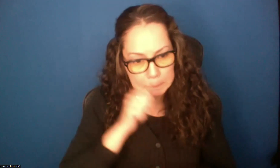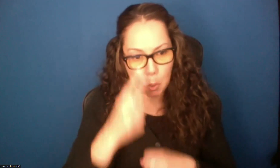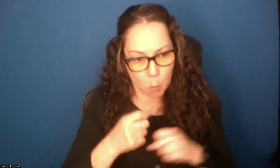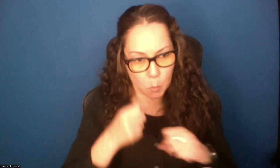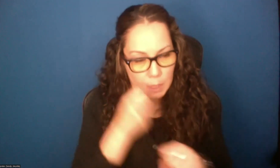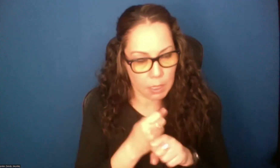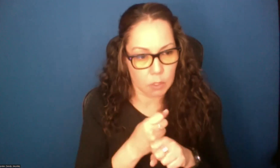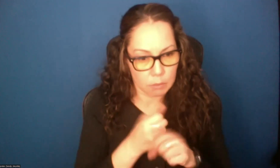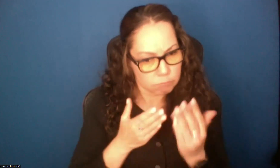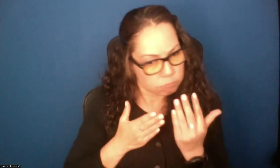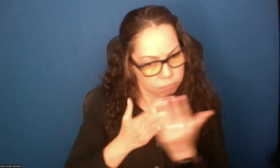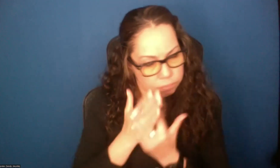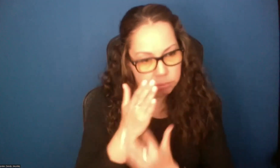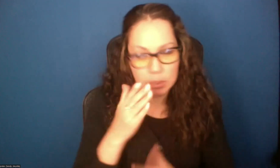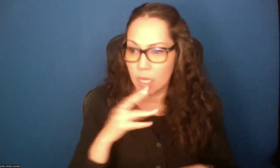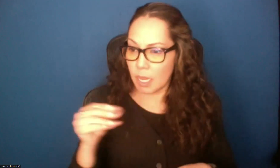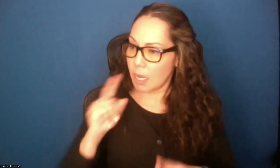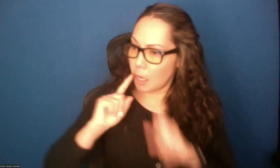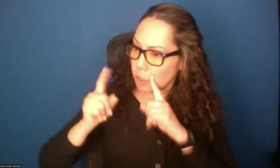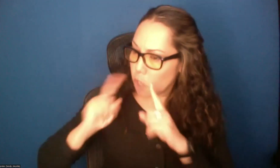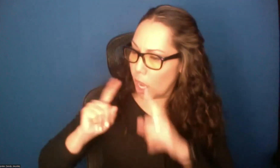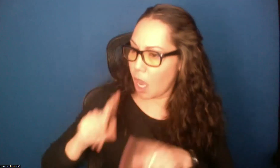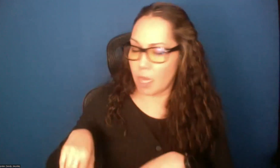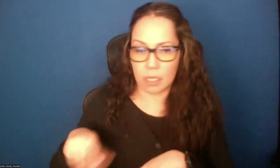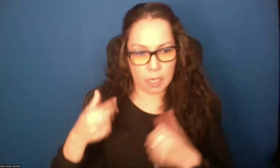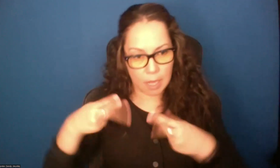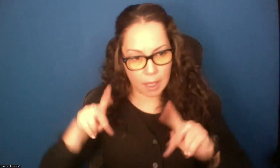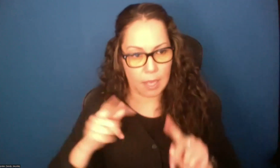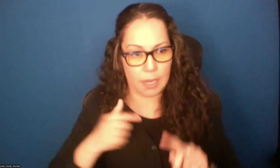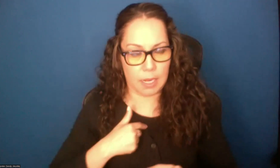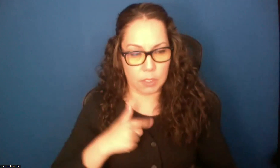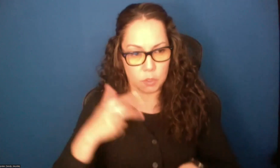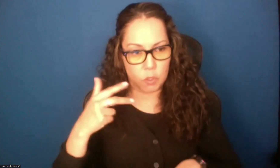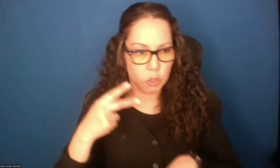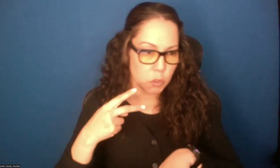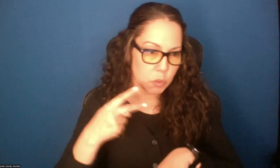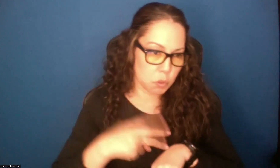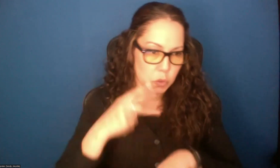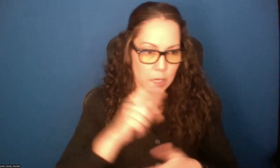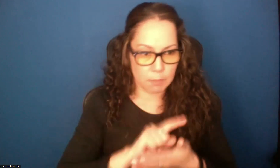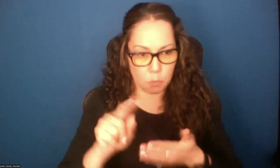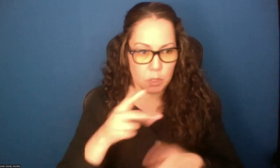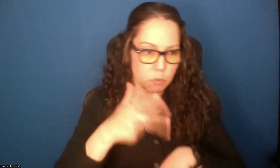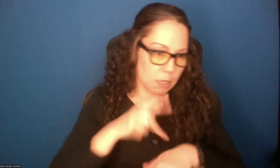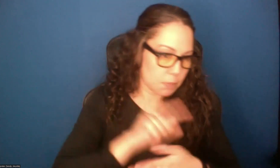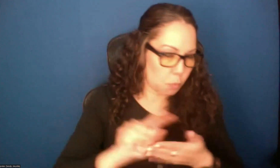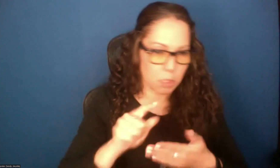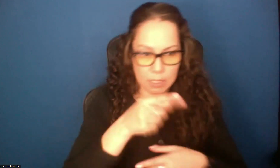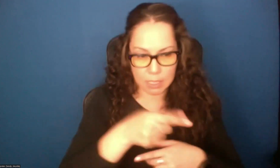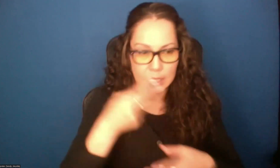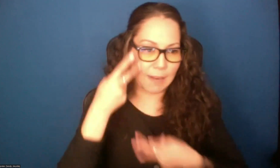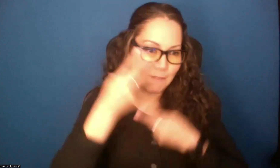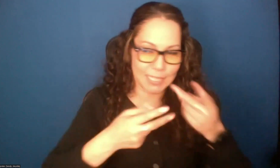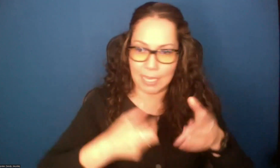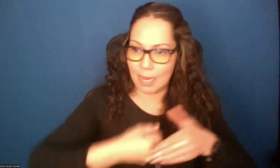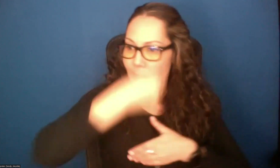managed to fast-talk the nursing home into three times a week Zoom visits where she could visit the extended family, and she was